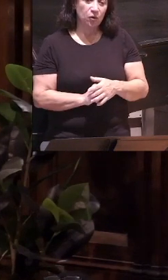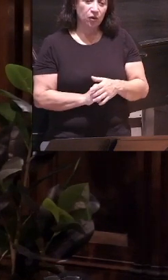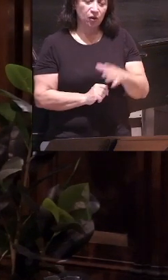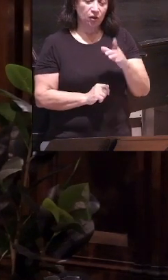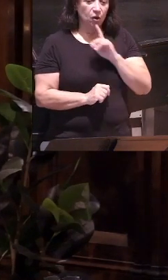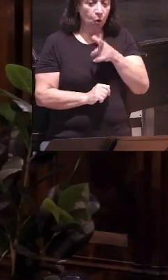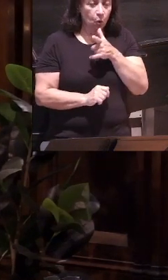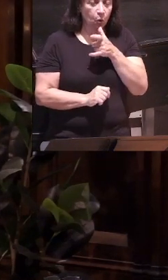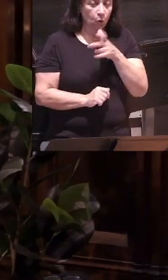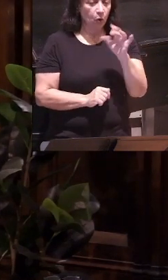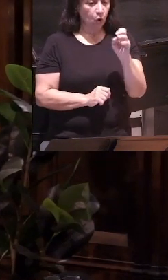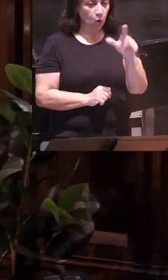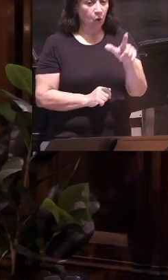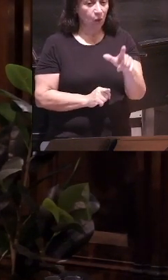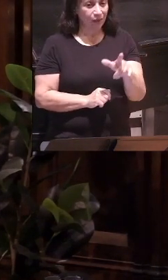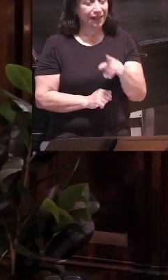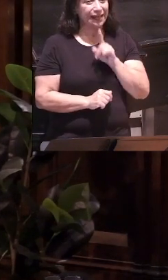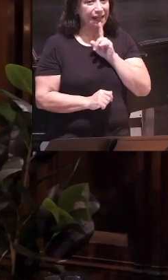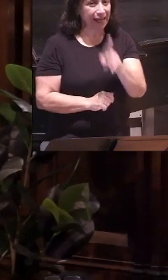Earl is.